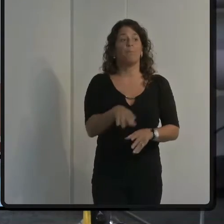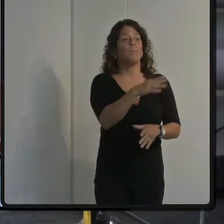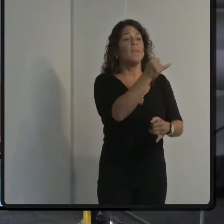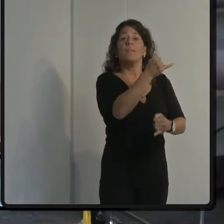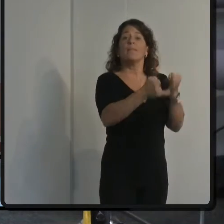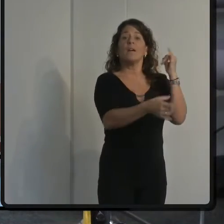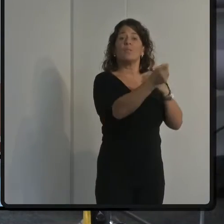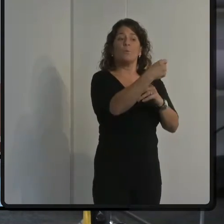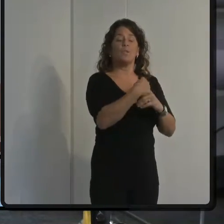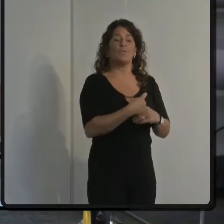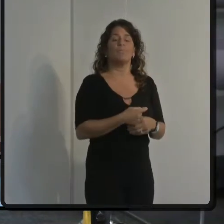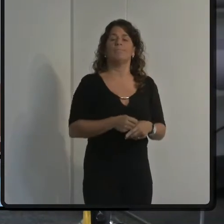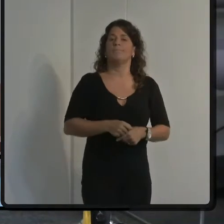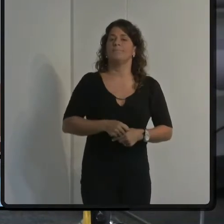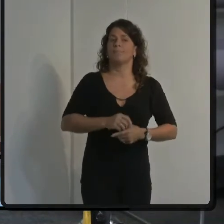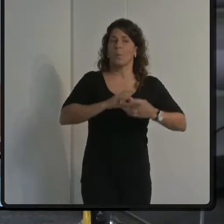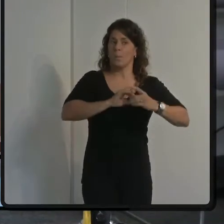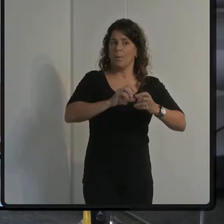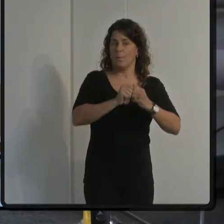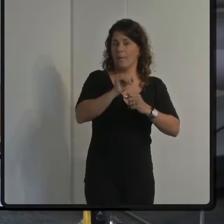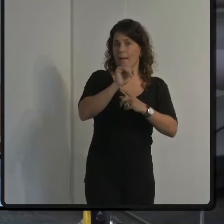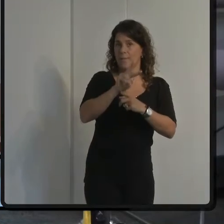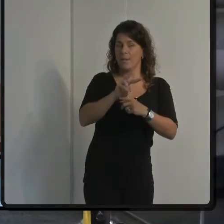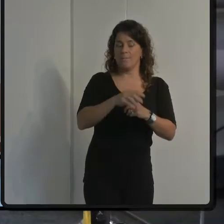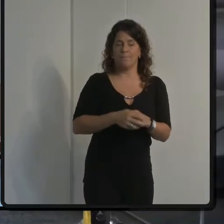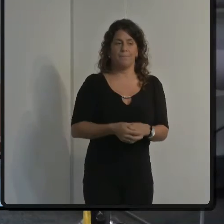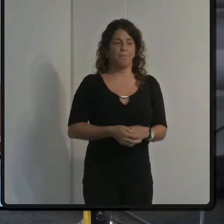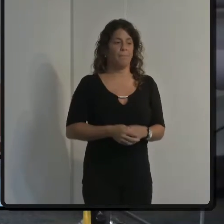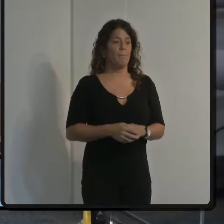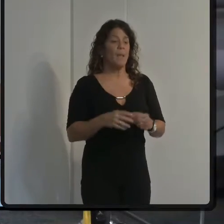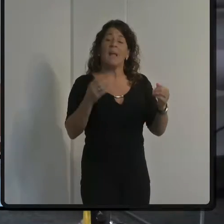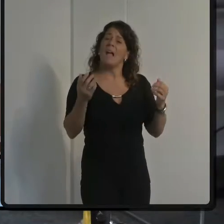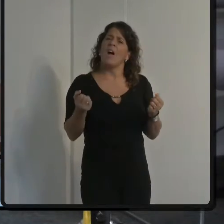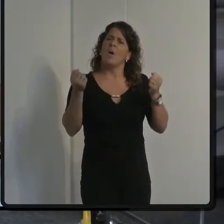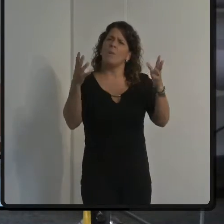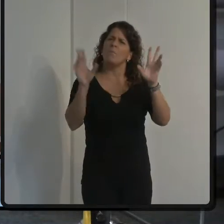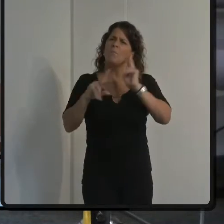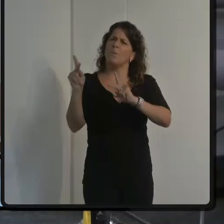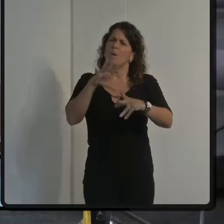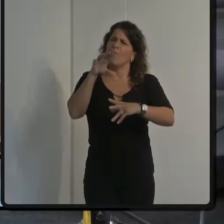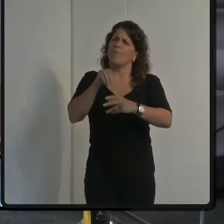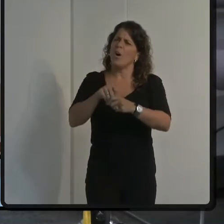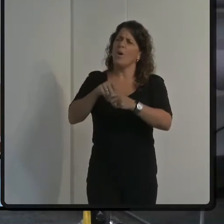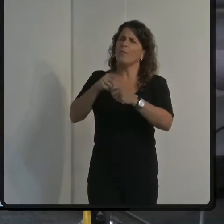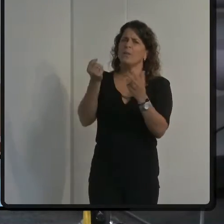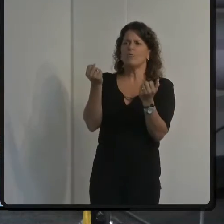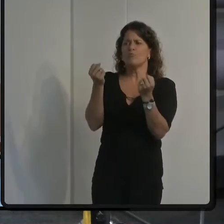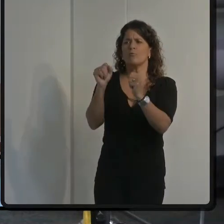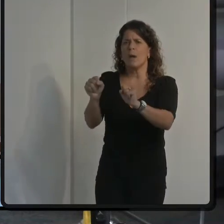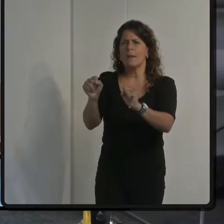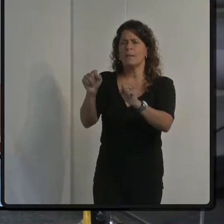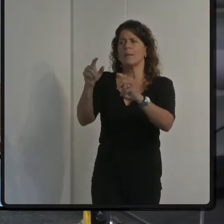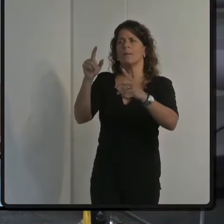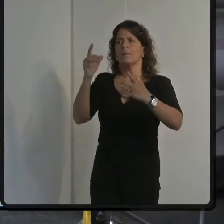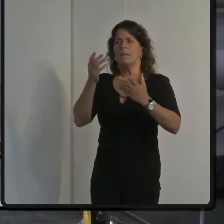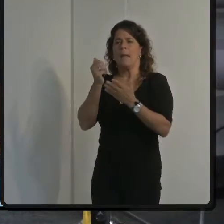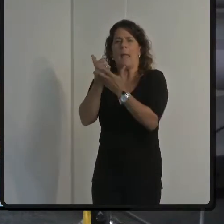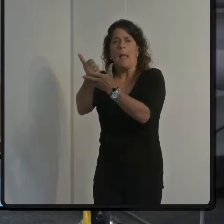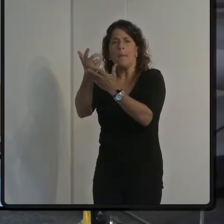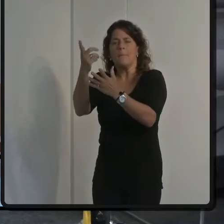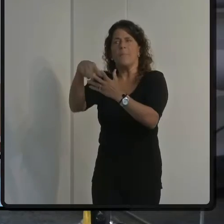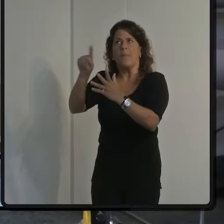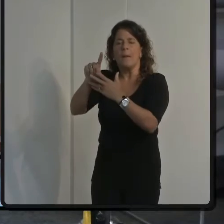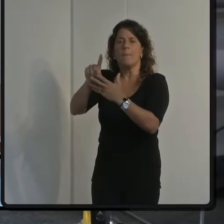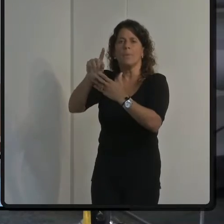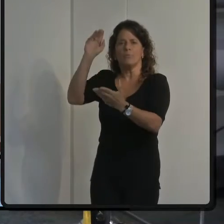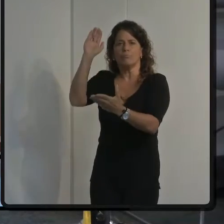Isla Vista, how many people will be involved in this effort to try to keep that one from getting out of